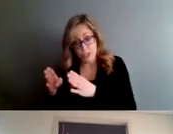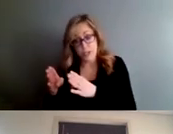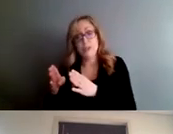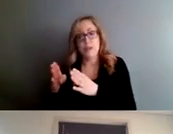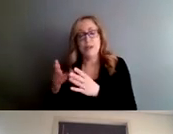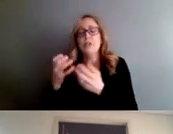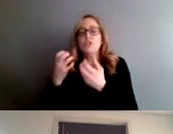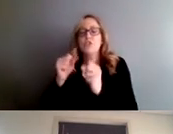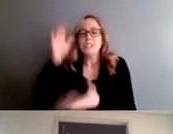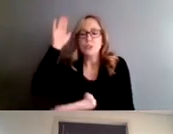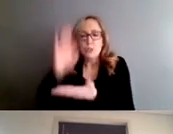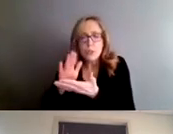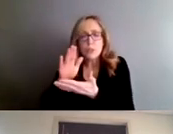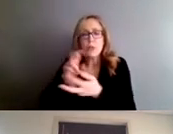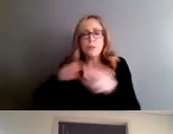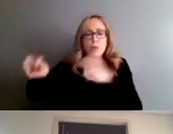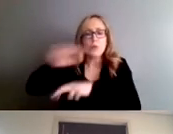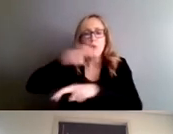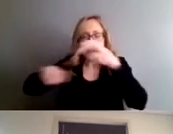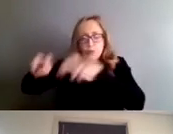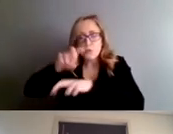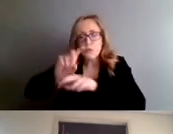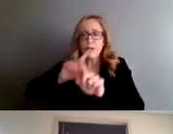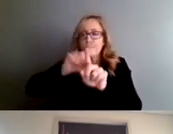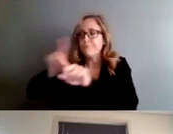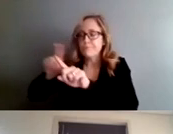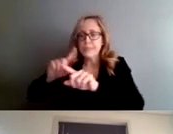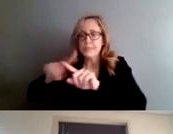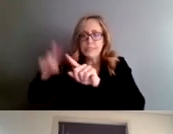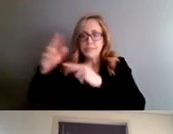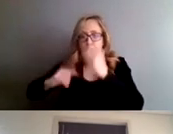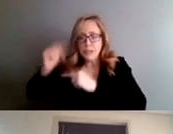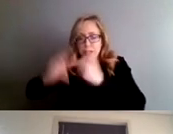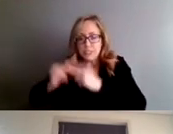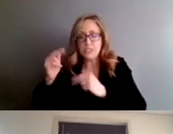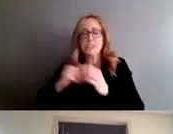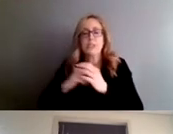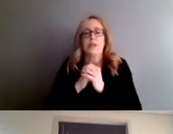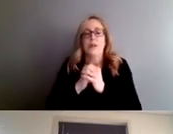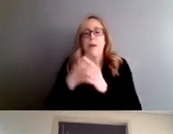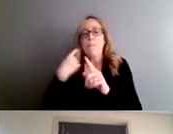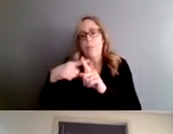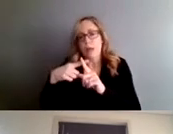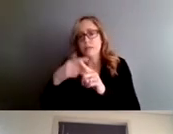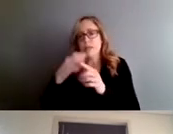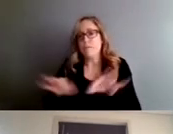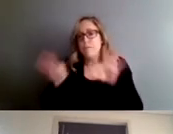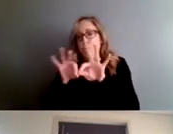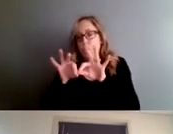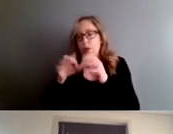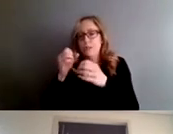between classes and buildings, maintaining all of the mitigation strategies, those important strategies of